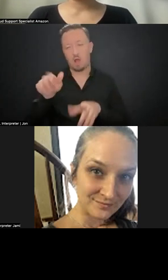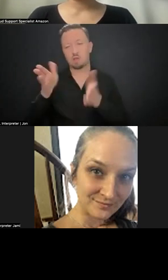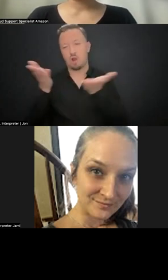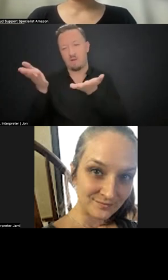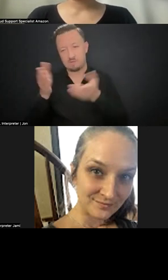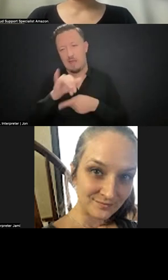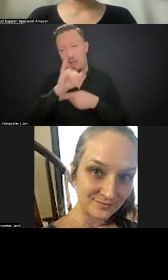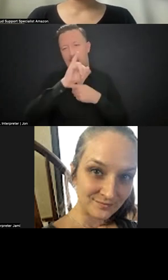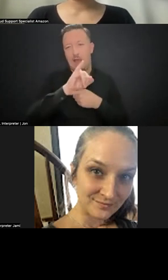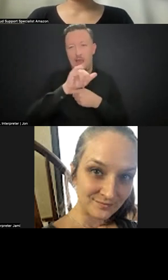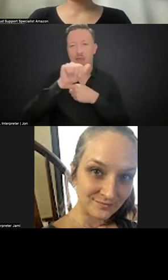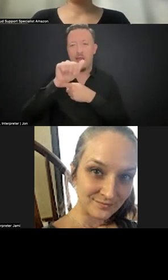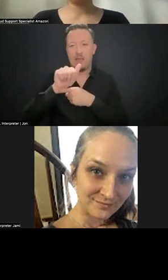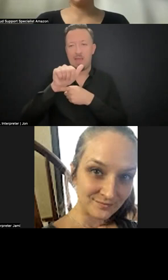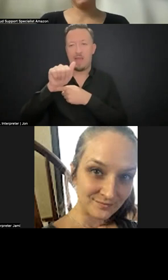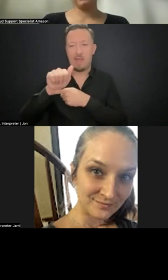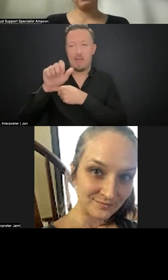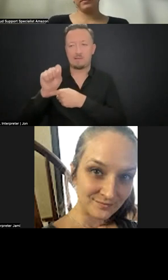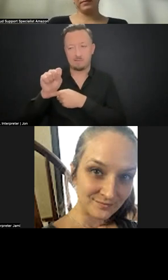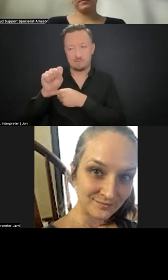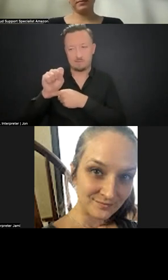IaaS. Right?